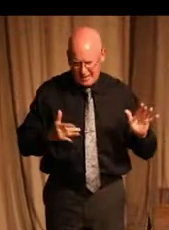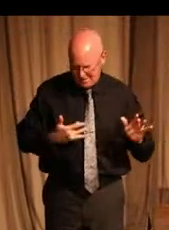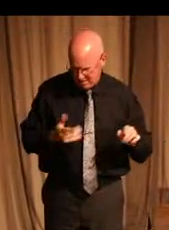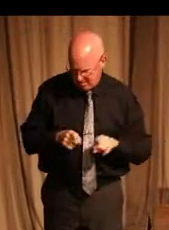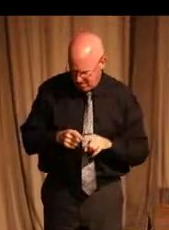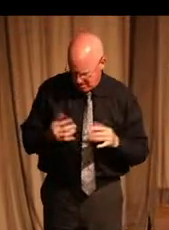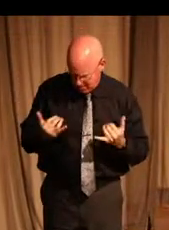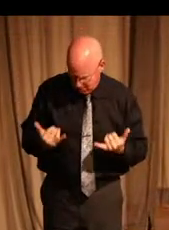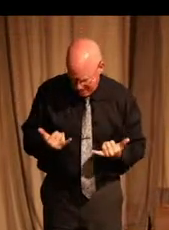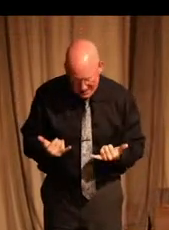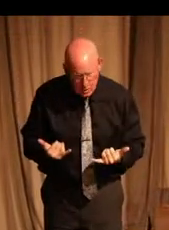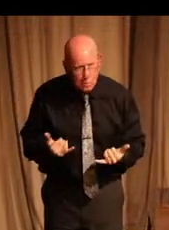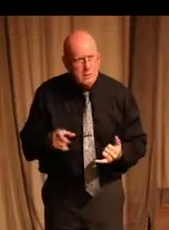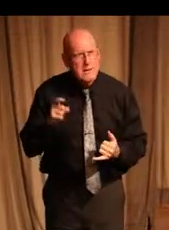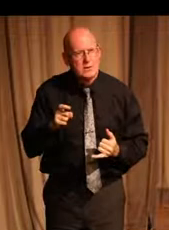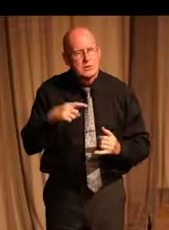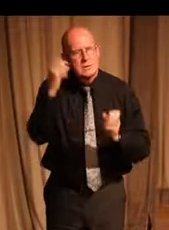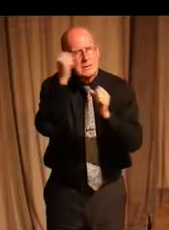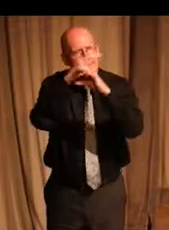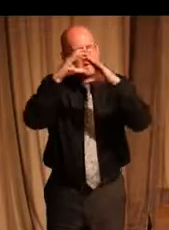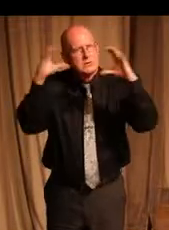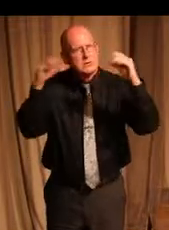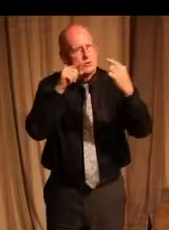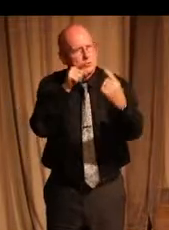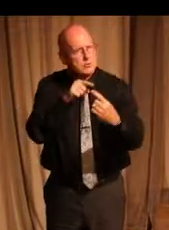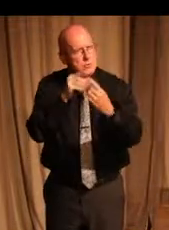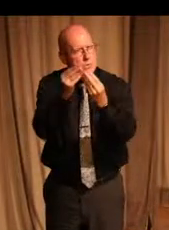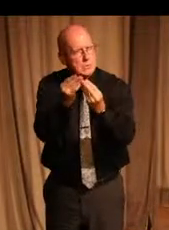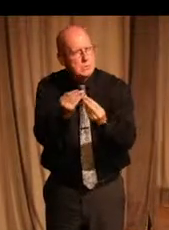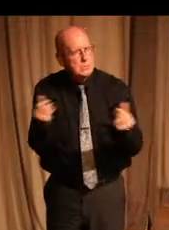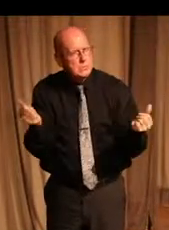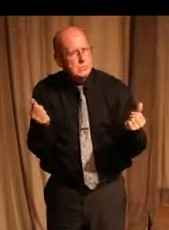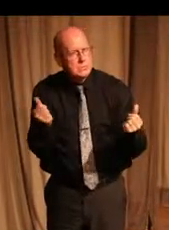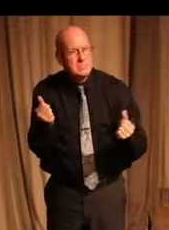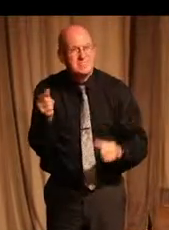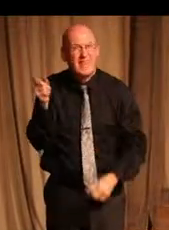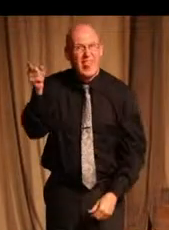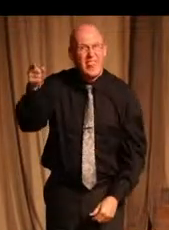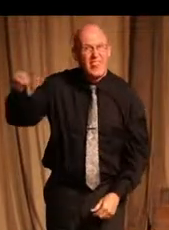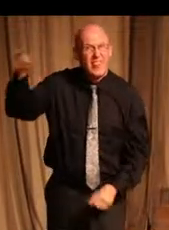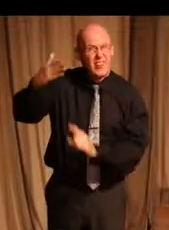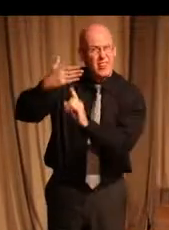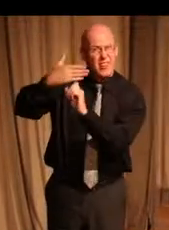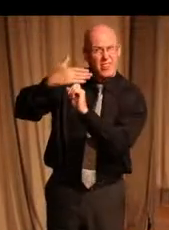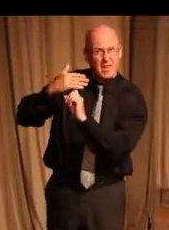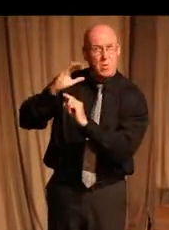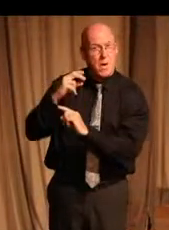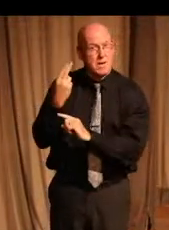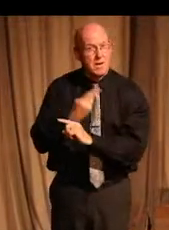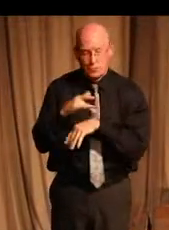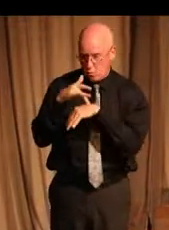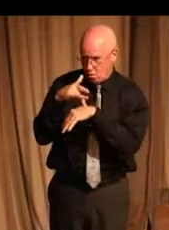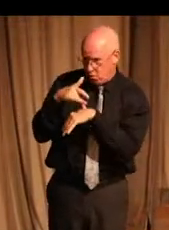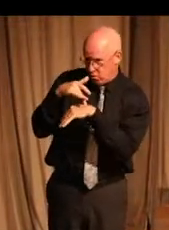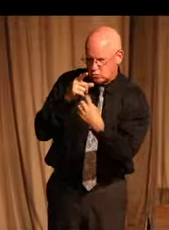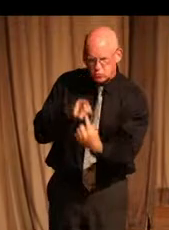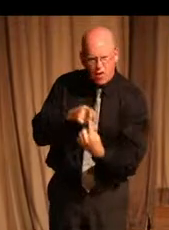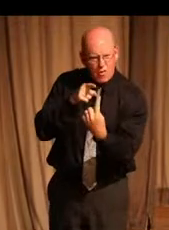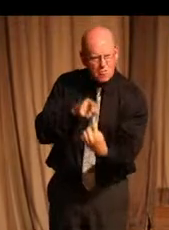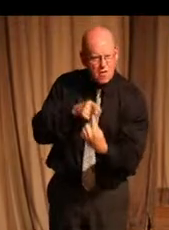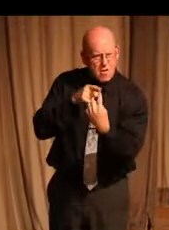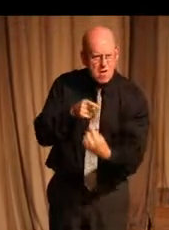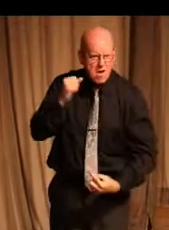is to imagine beyond the struggle. That's what they want us to be mired in, is the struggle.